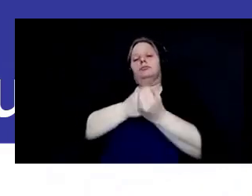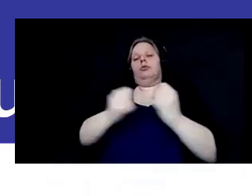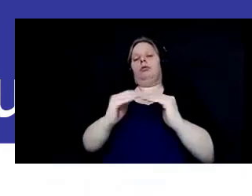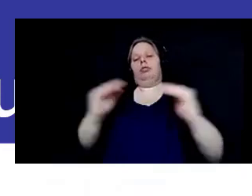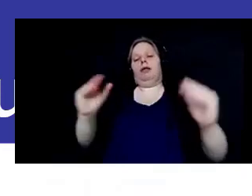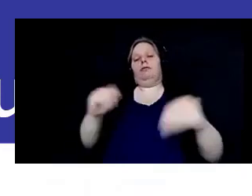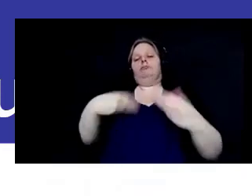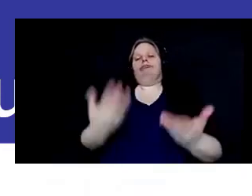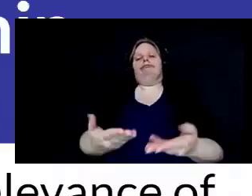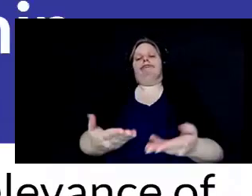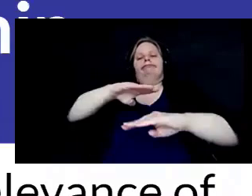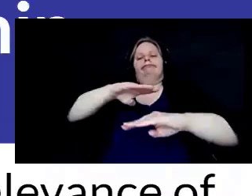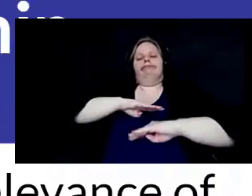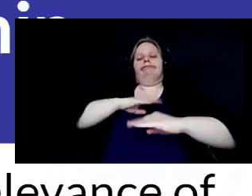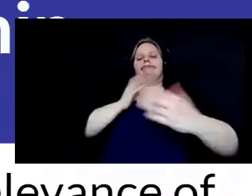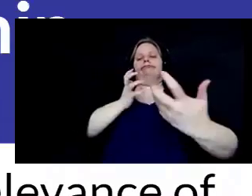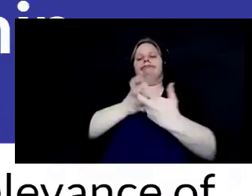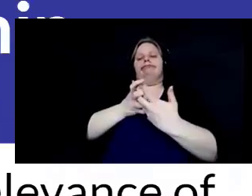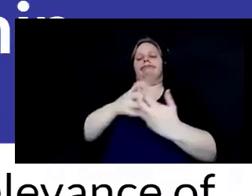data.